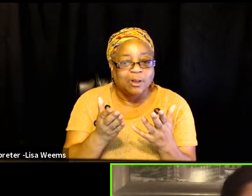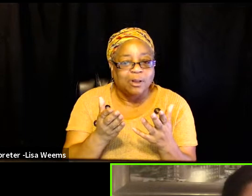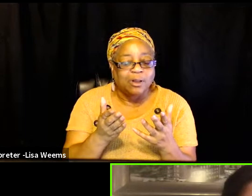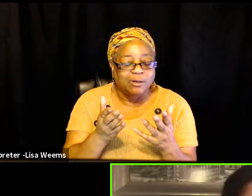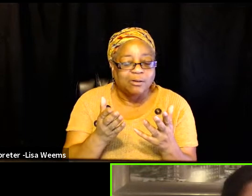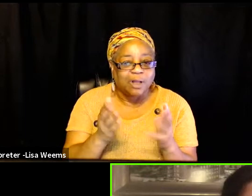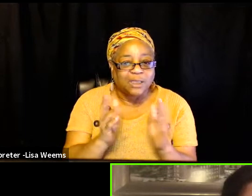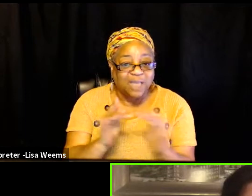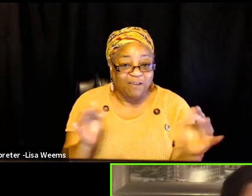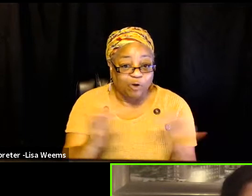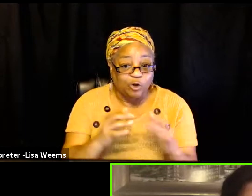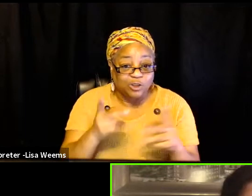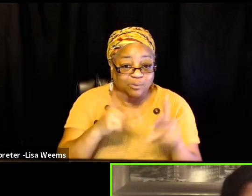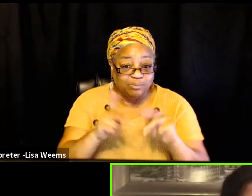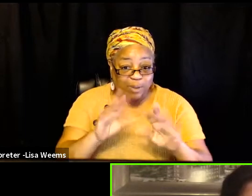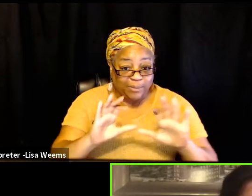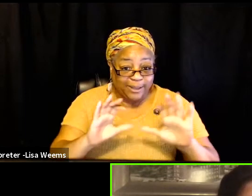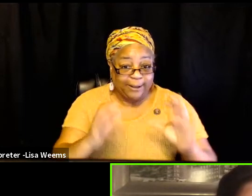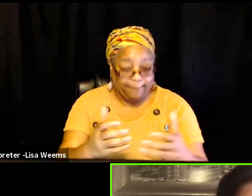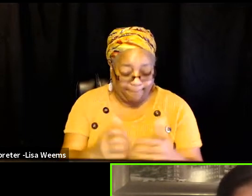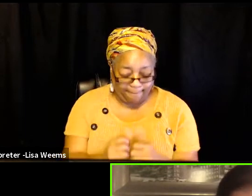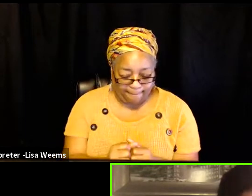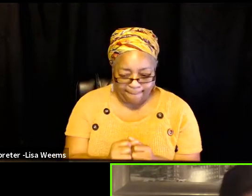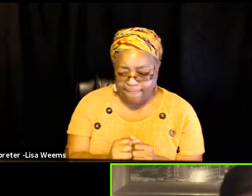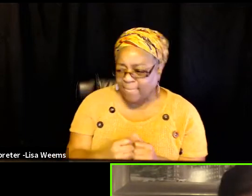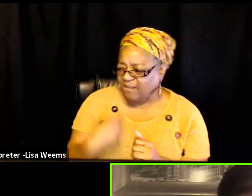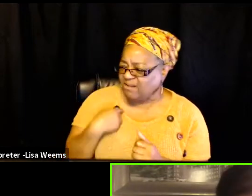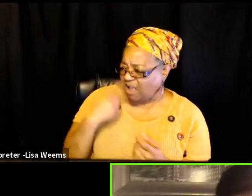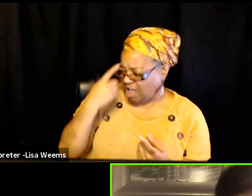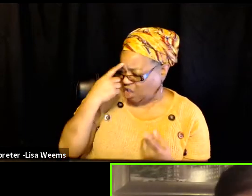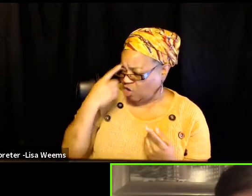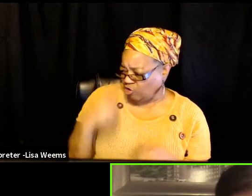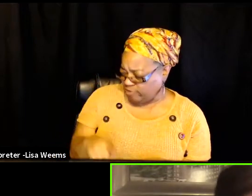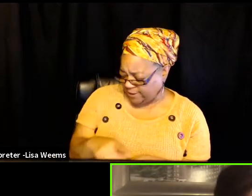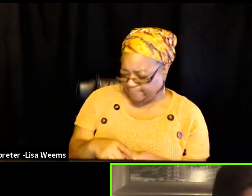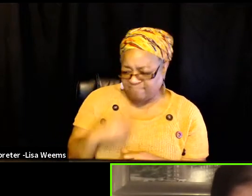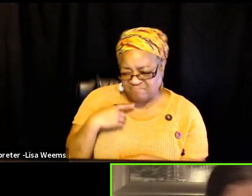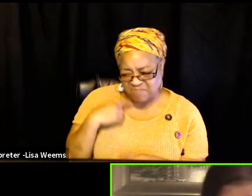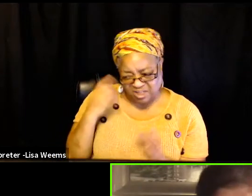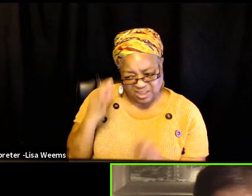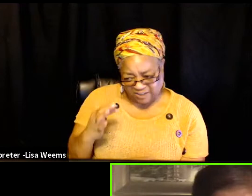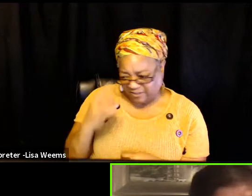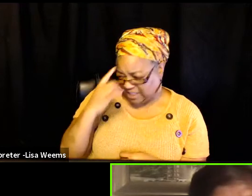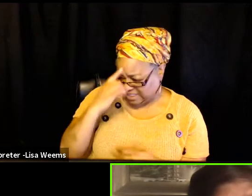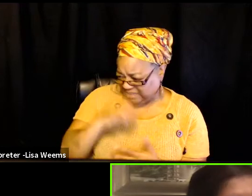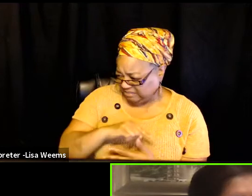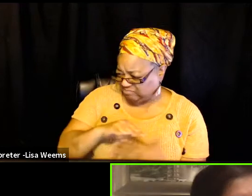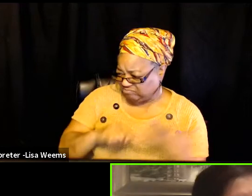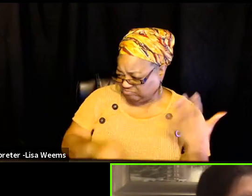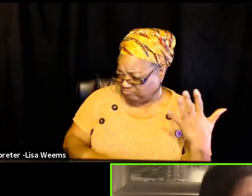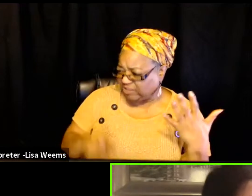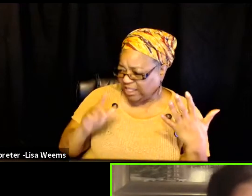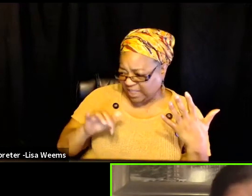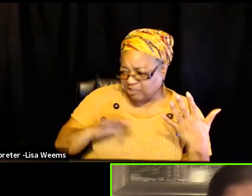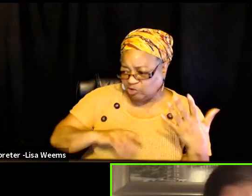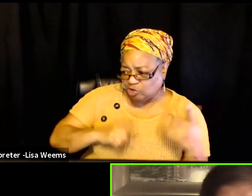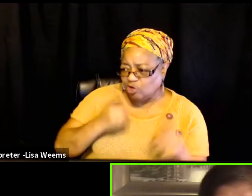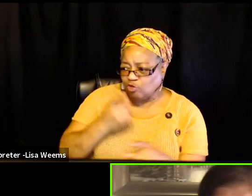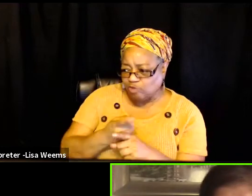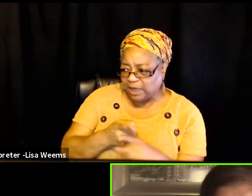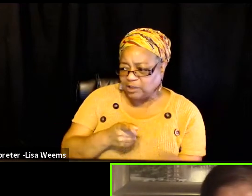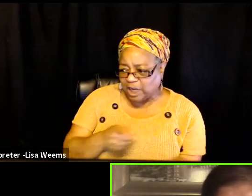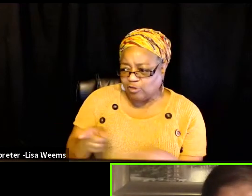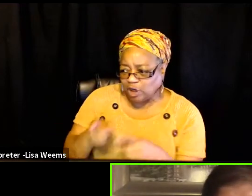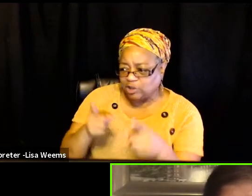And I would say something that I definitely think all those things are moves in the right direction for making